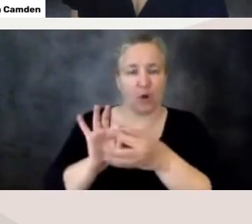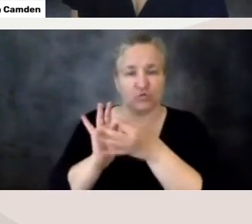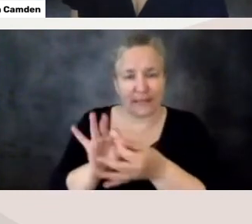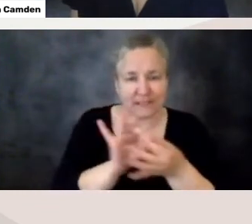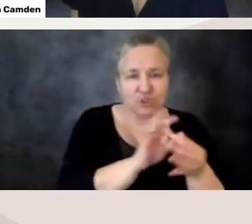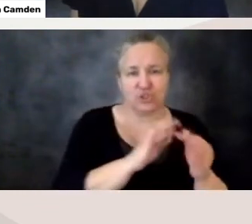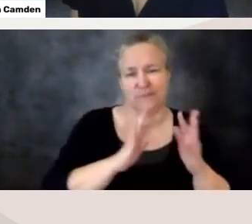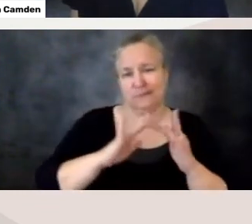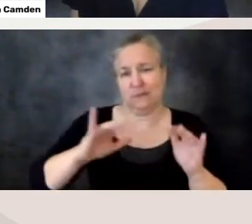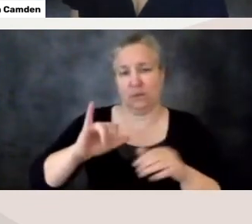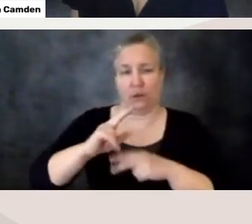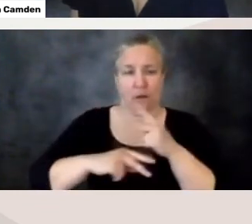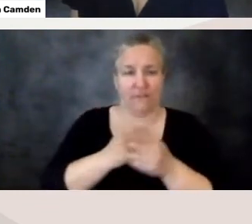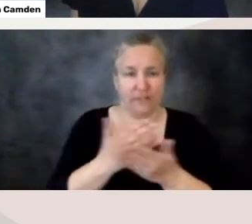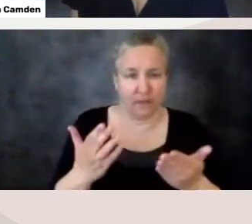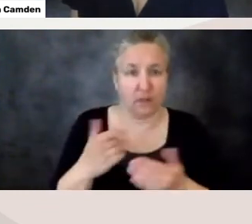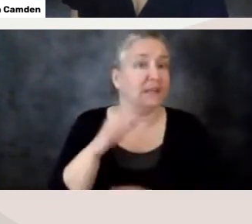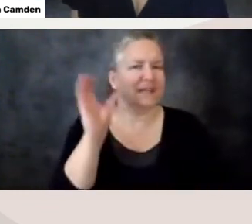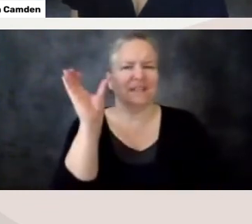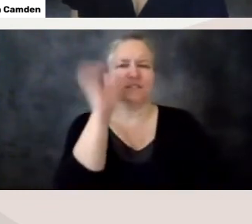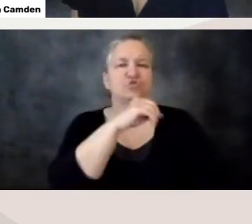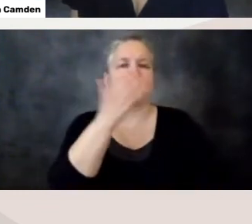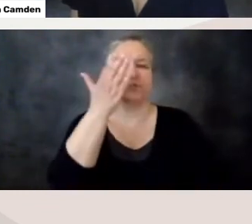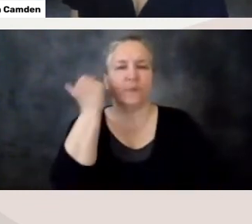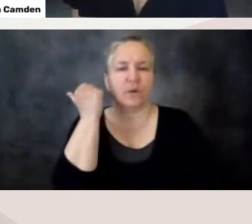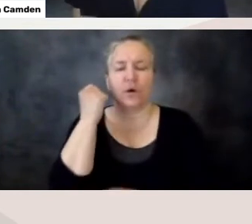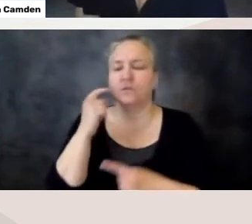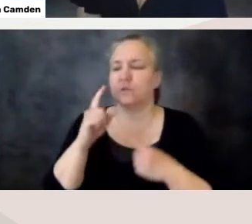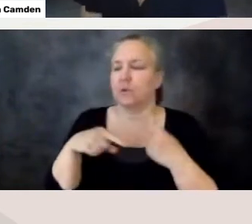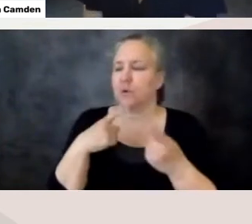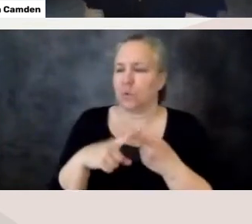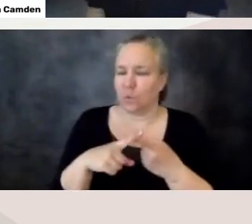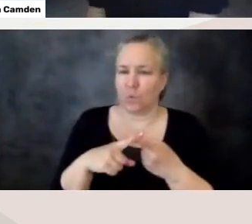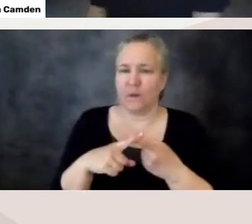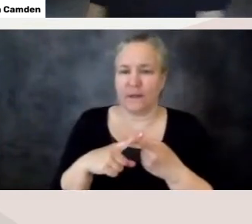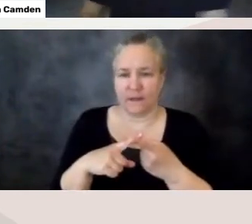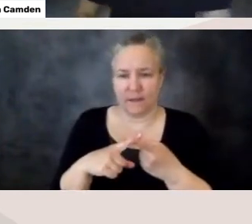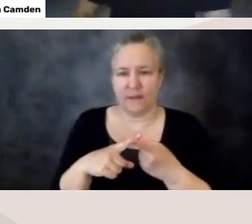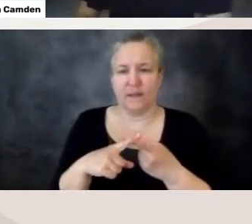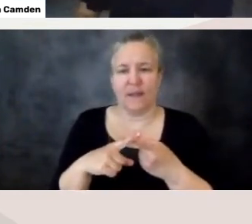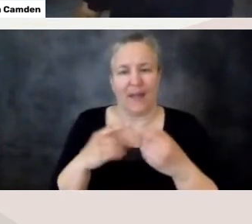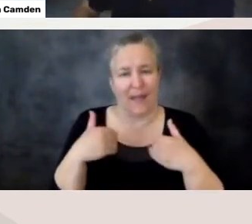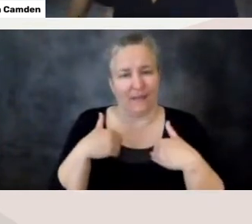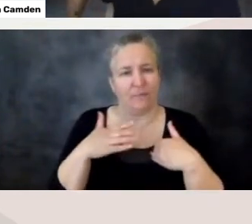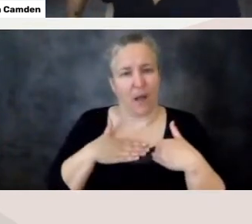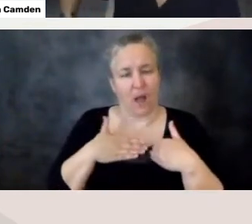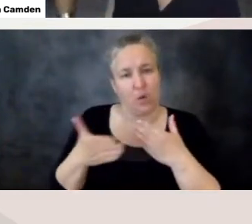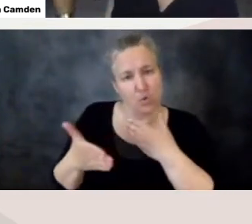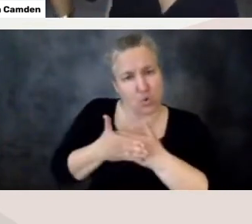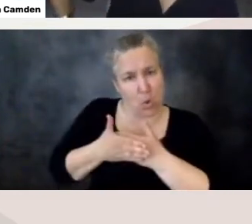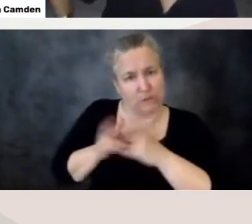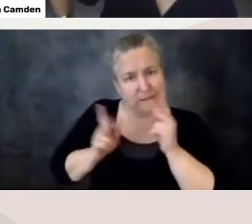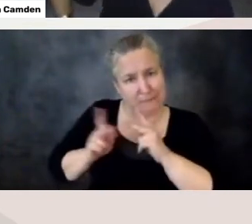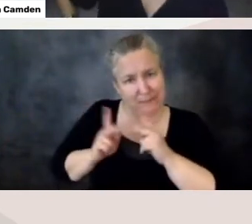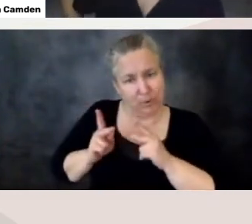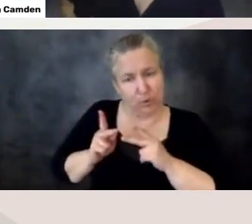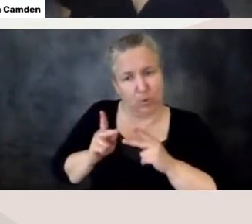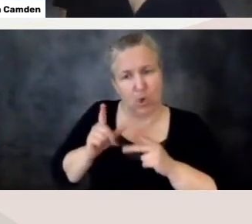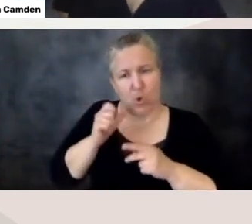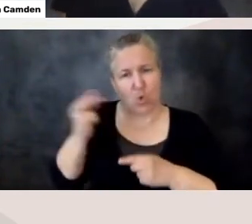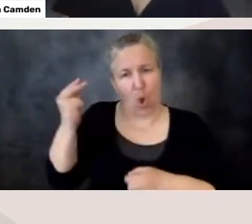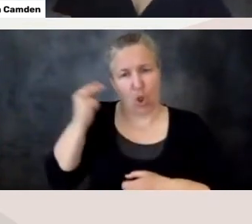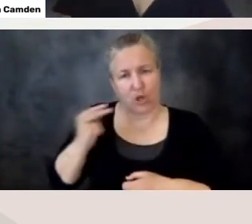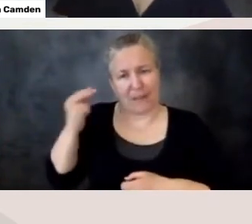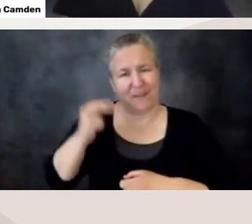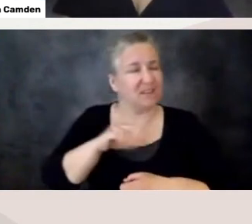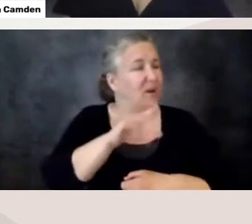things like that, it's strange because when I have those close people, my close knit people that look at me, they're like, "Oh,